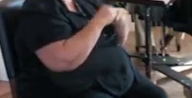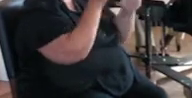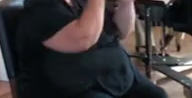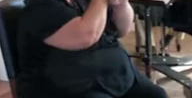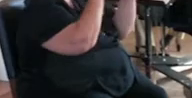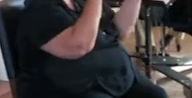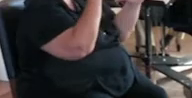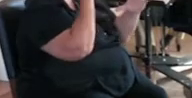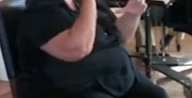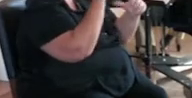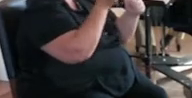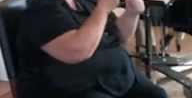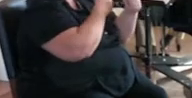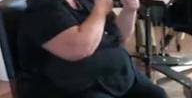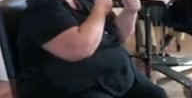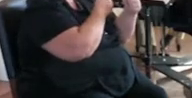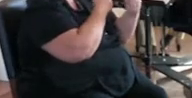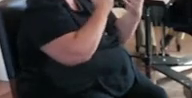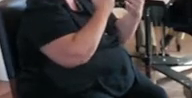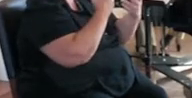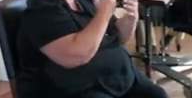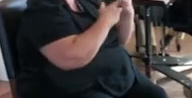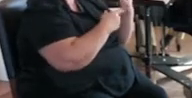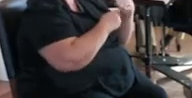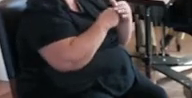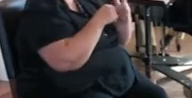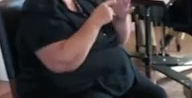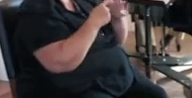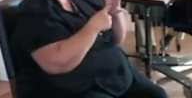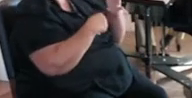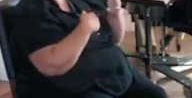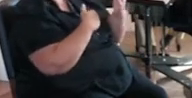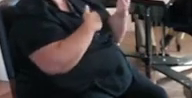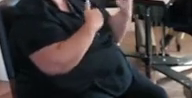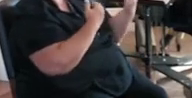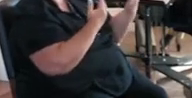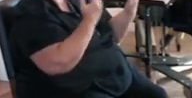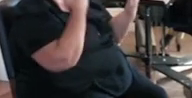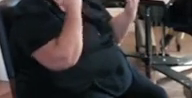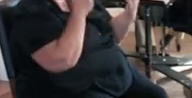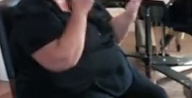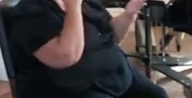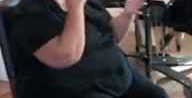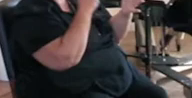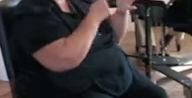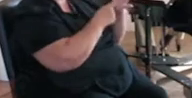Okay, this is what we've been waiting for, right? If you'll notice in your